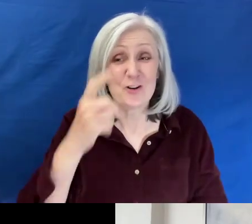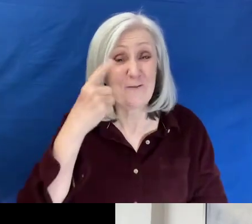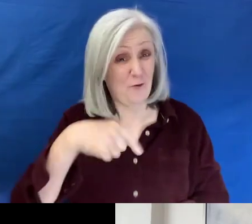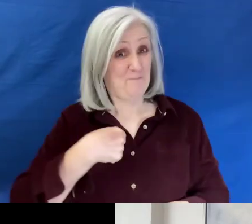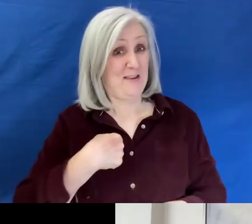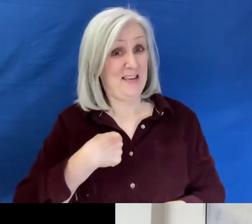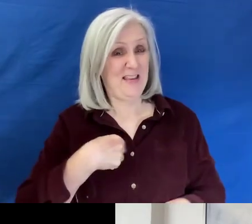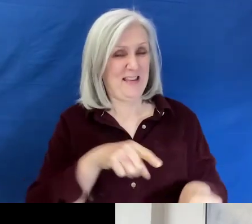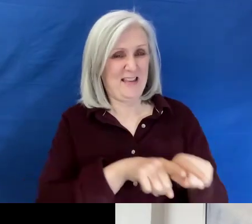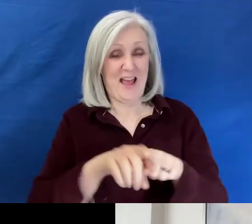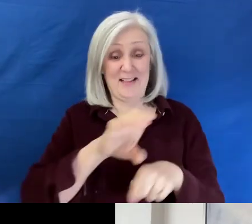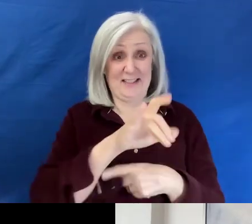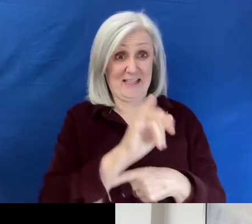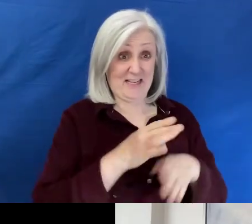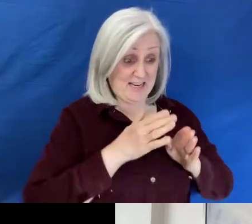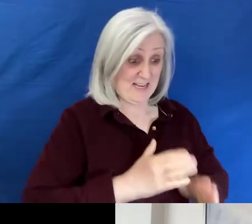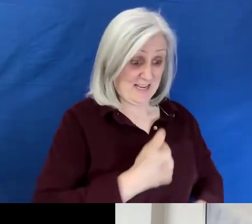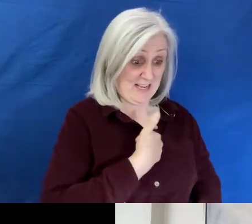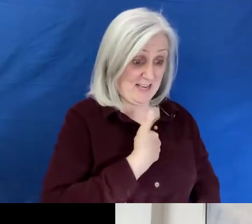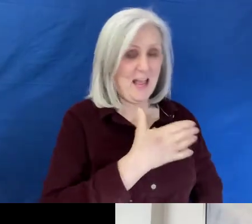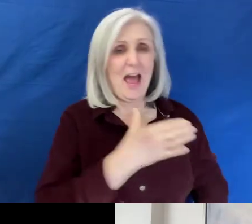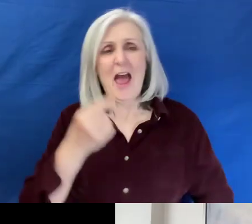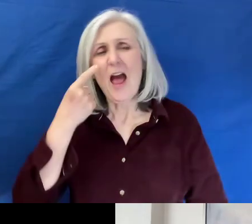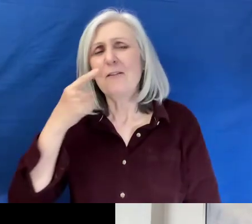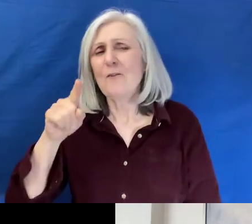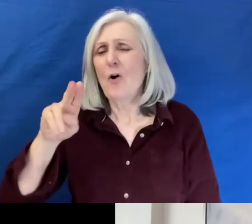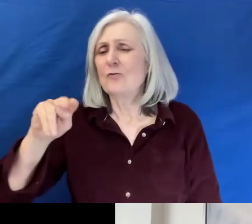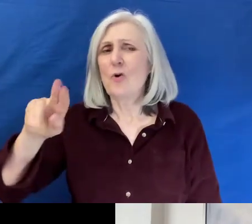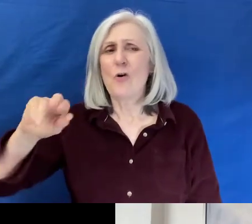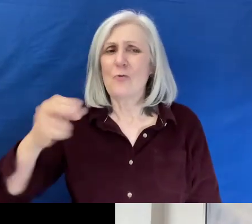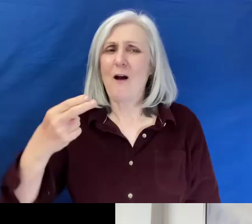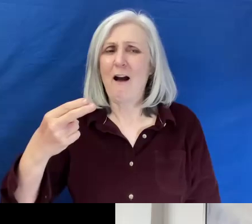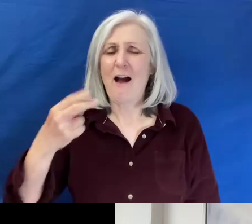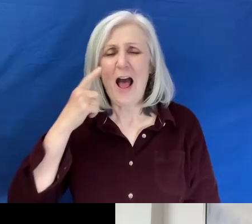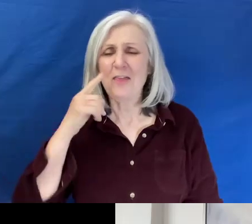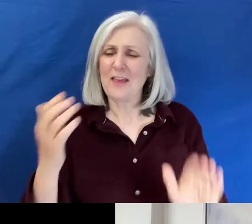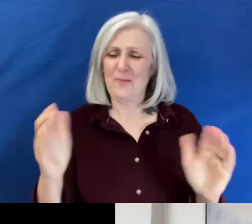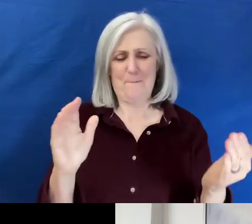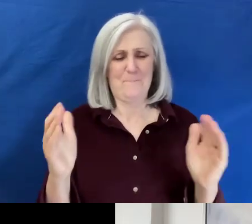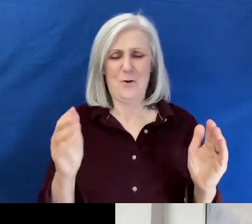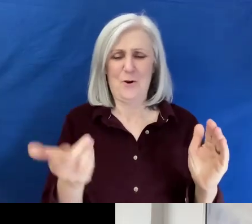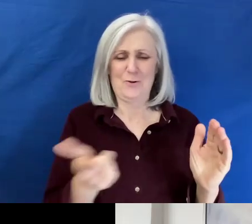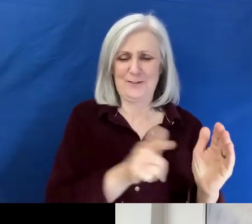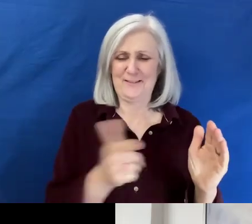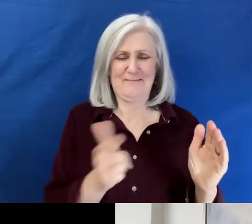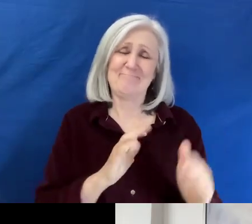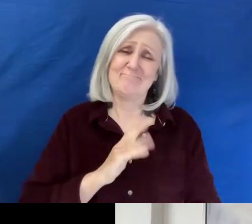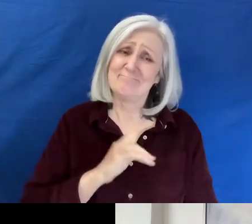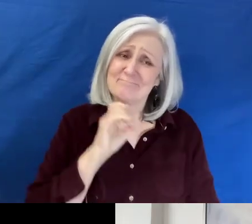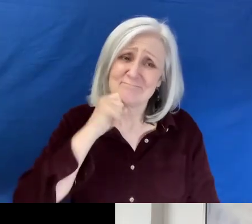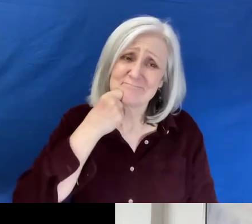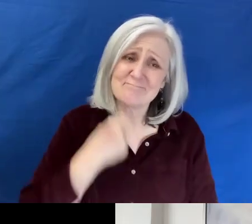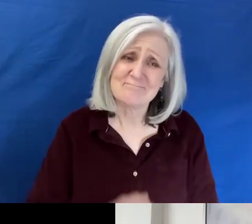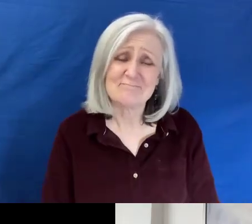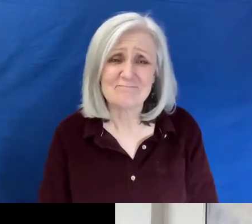as Cindy and also for Nora, which I think kind of mirrors itself, which is amazing.